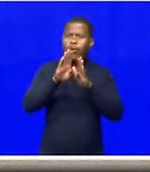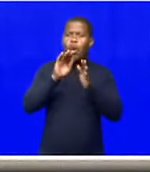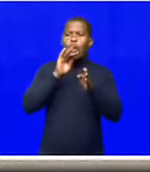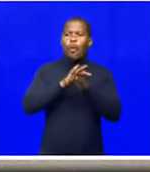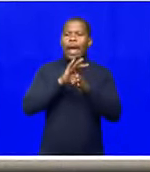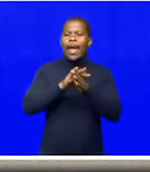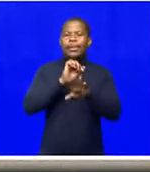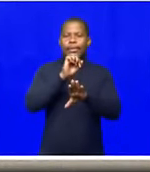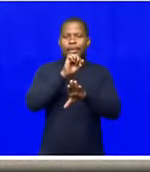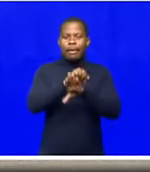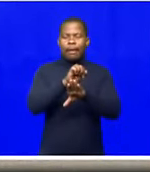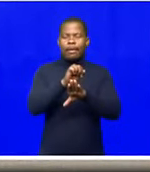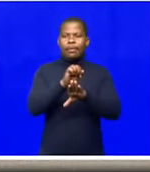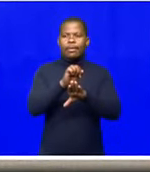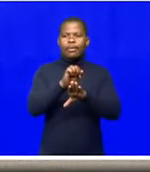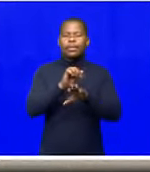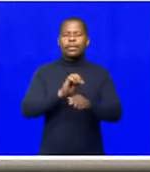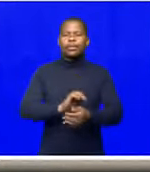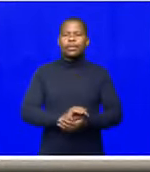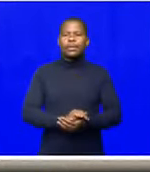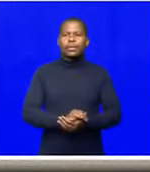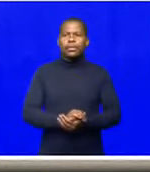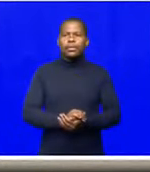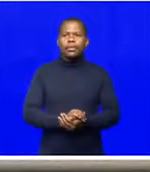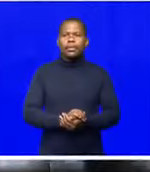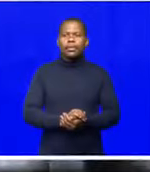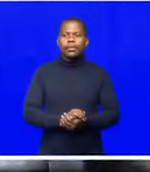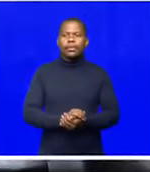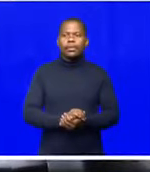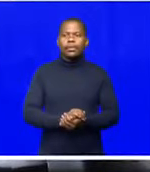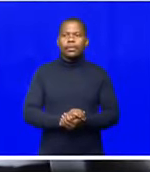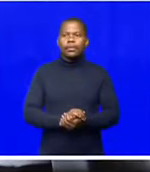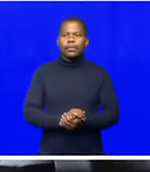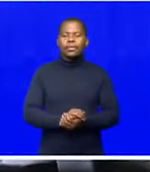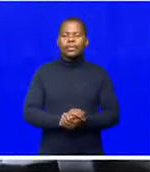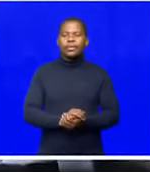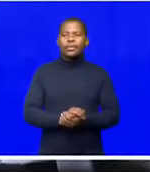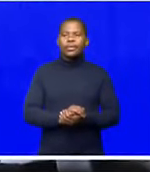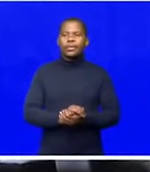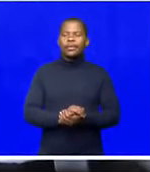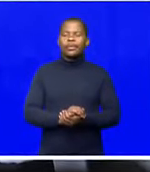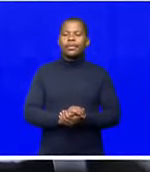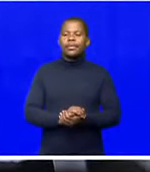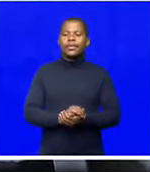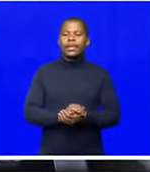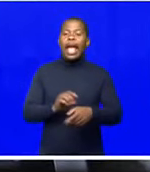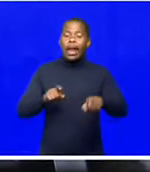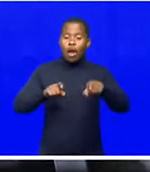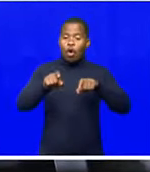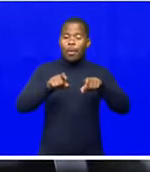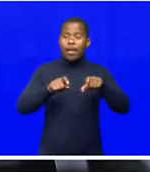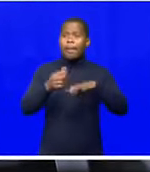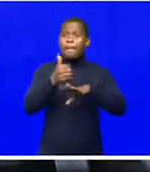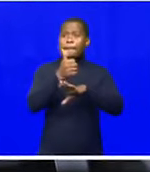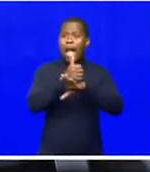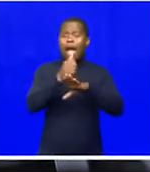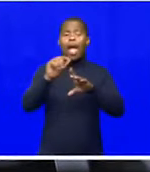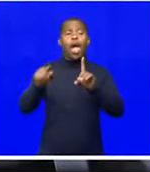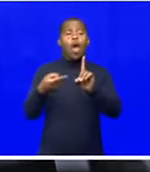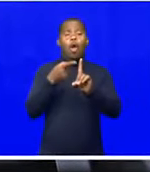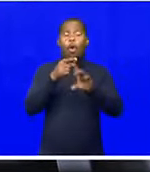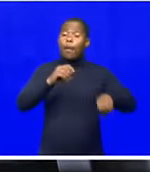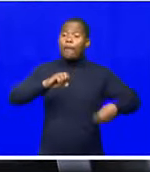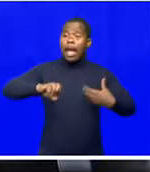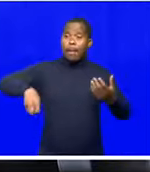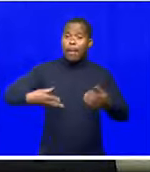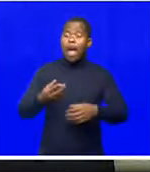and serve as a stepping stone towards greatness. Sihlalo lemidlalo ke mo retsi mo khosi uvetile ukuthi lemidlalo